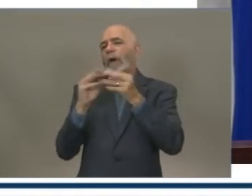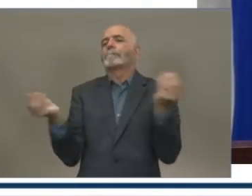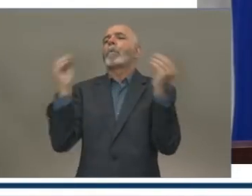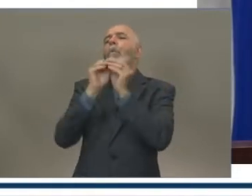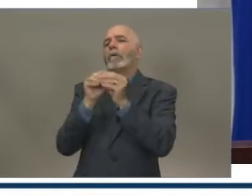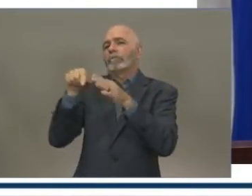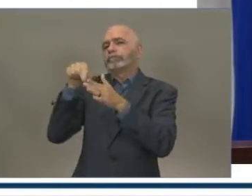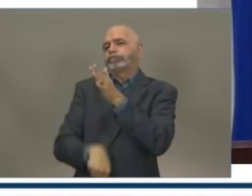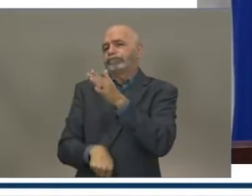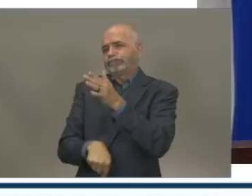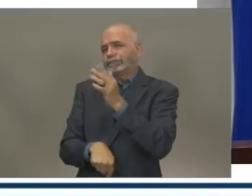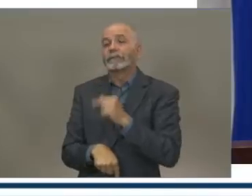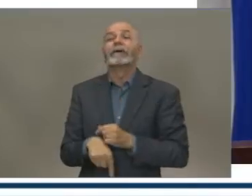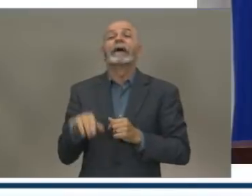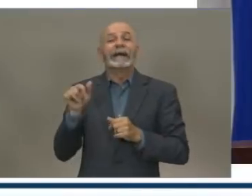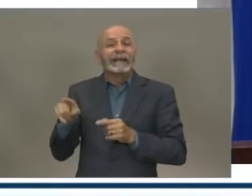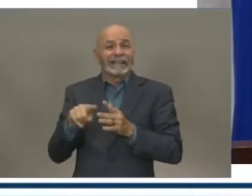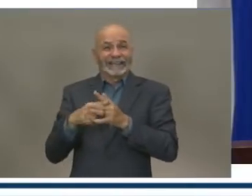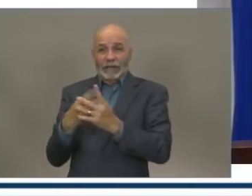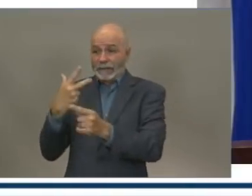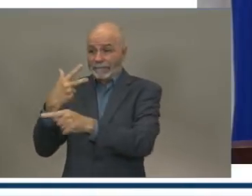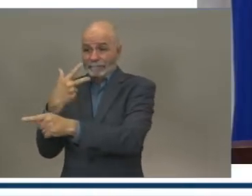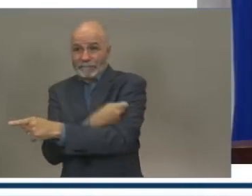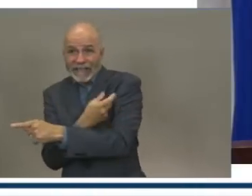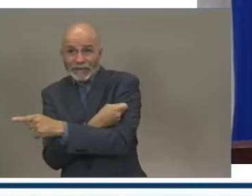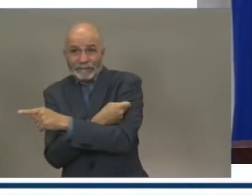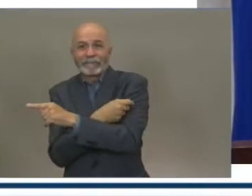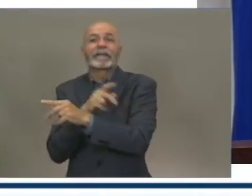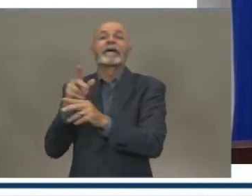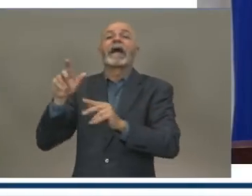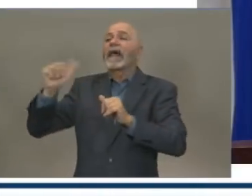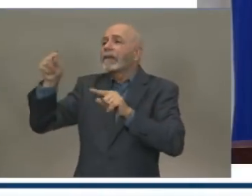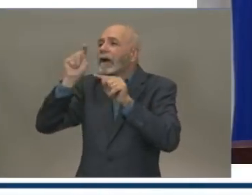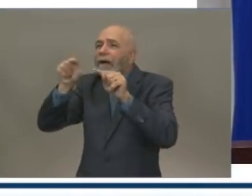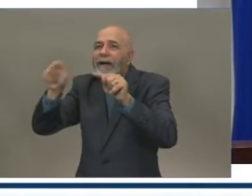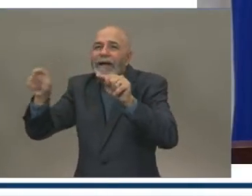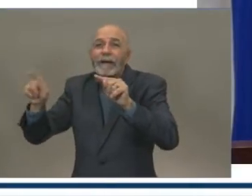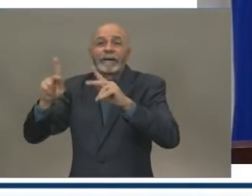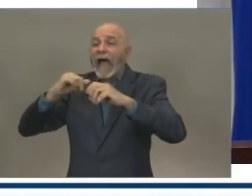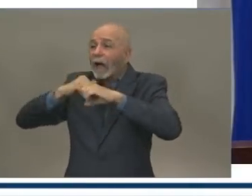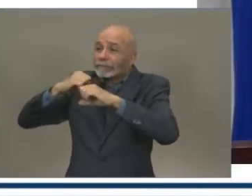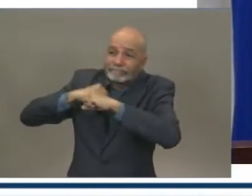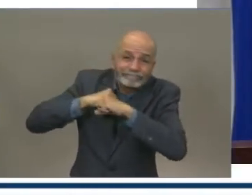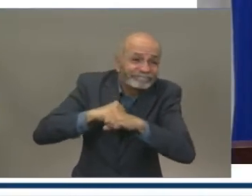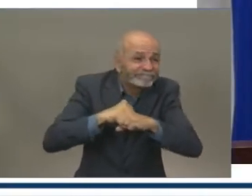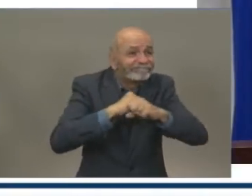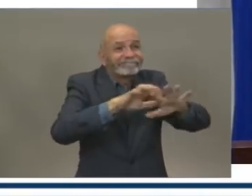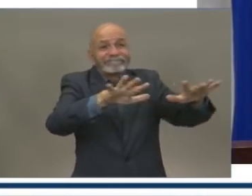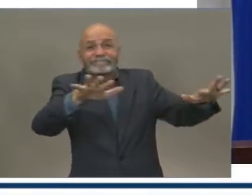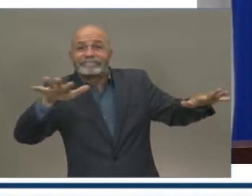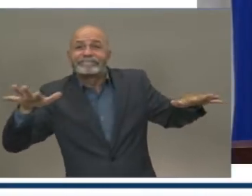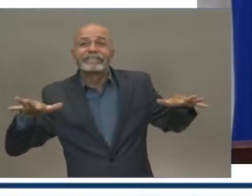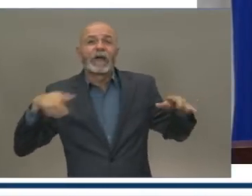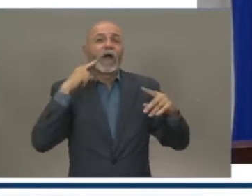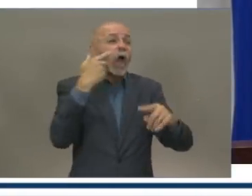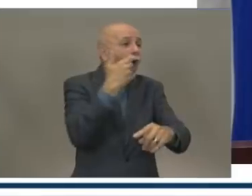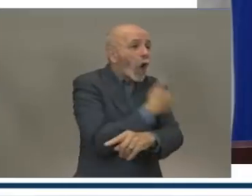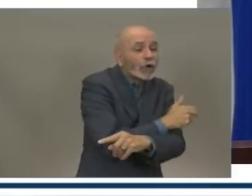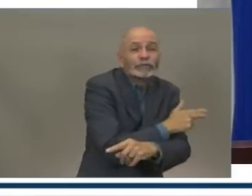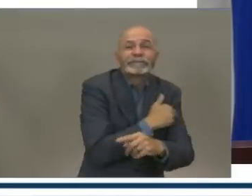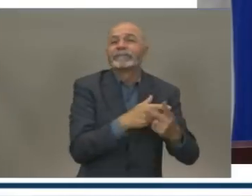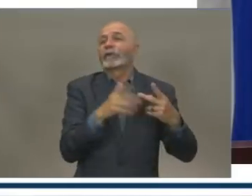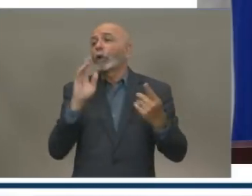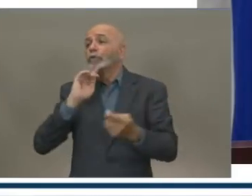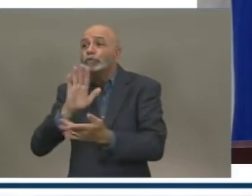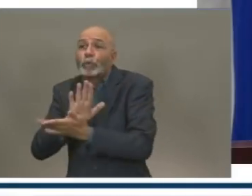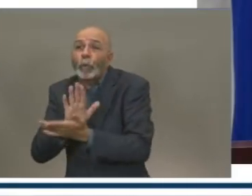this: our good vaccination rates and the other layers of protection we have in place in our hospitals and schools are and